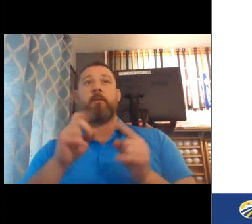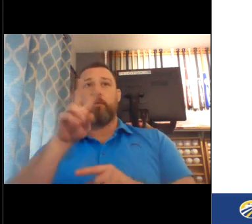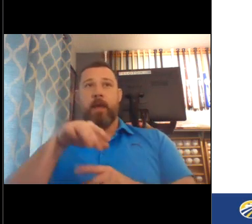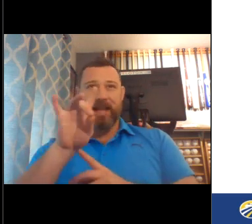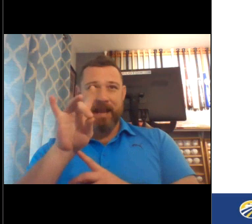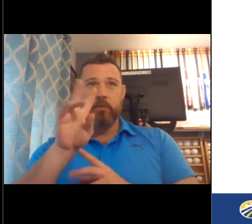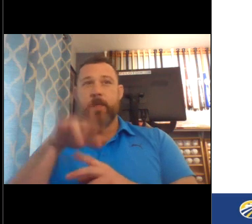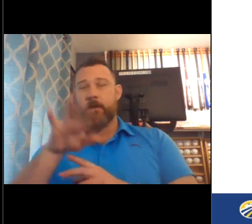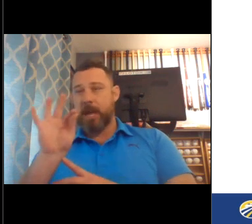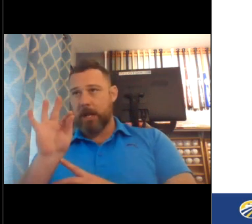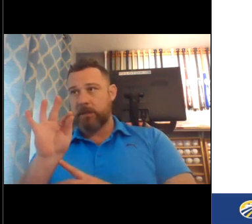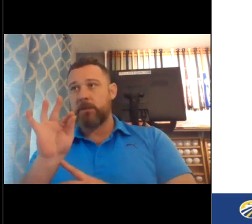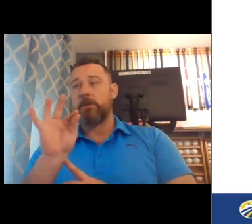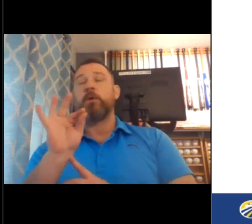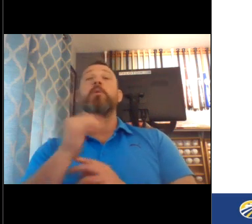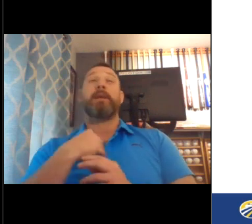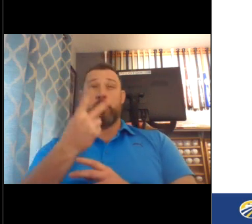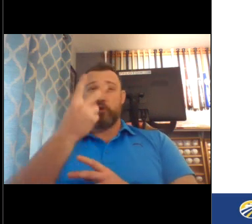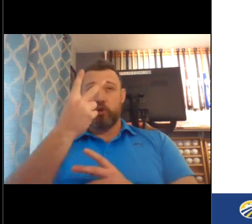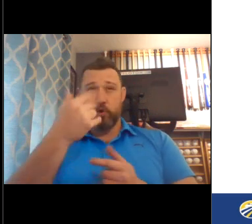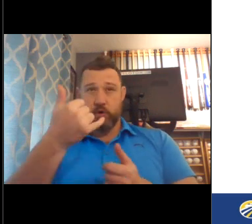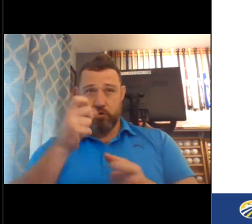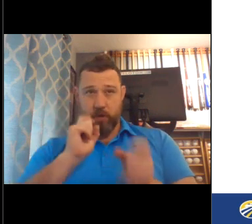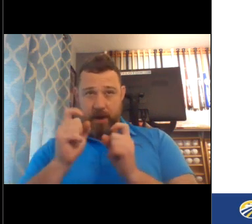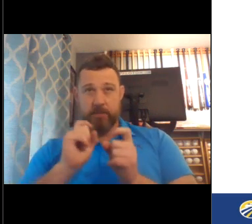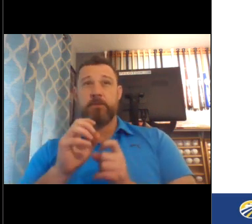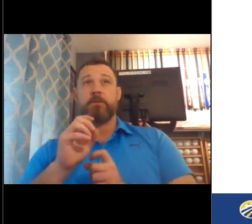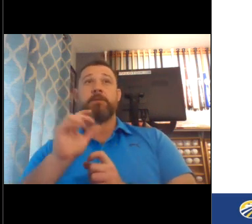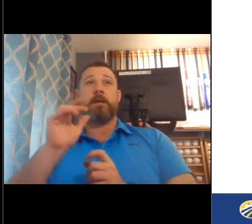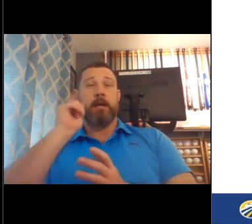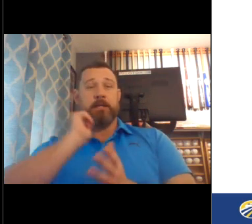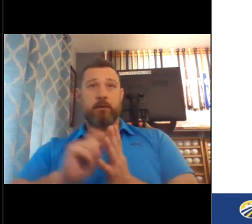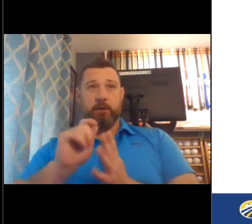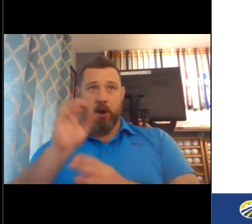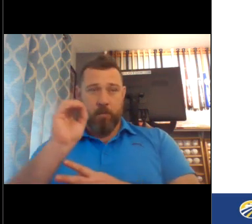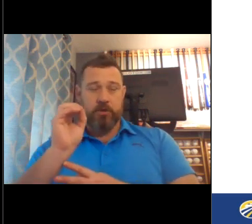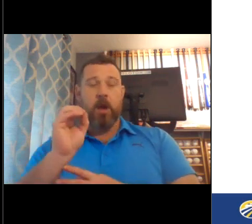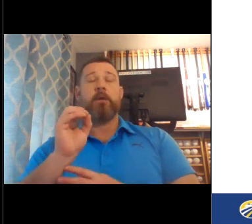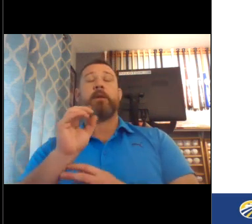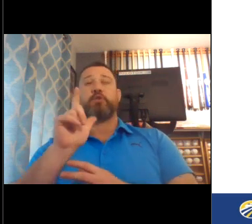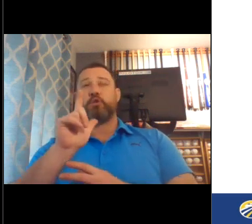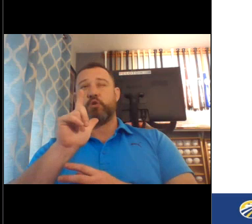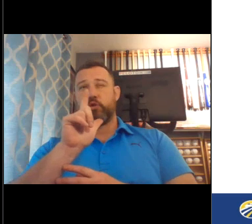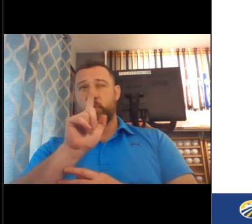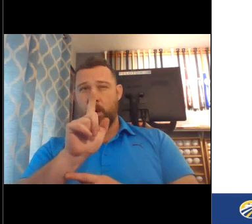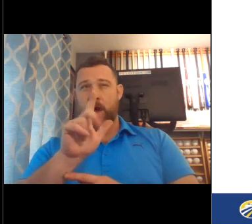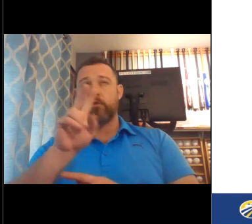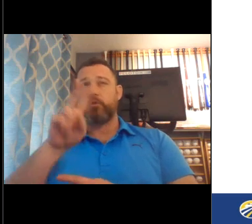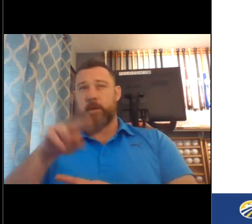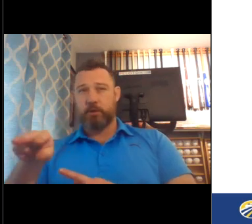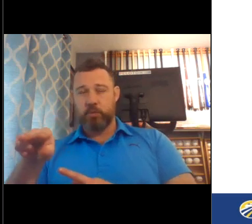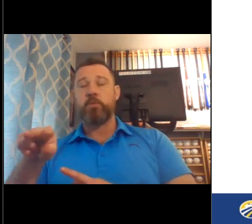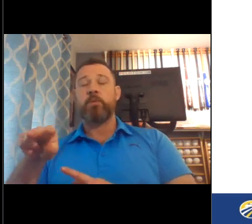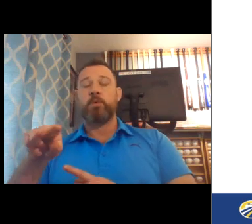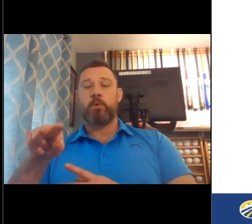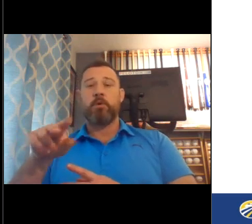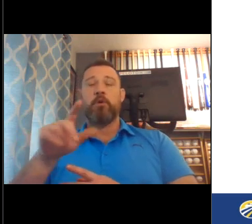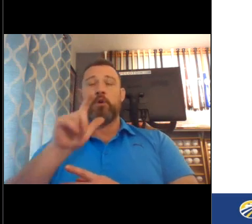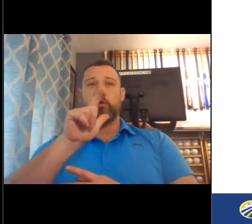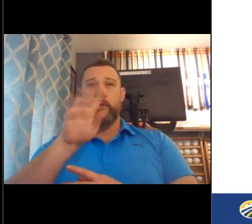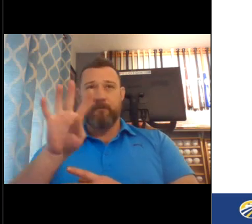2009. We did get 2 grants, as Secretary Omashakin mentioned, in 2021 and 2022. $24